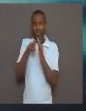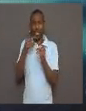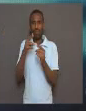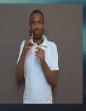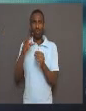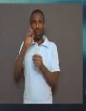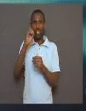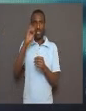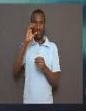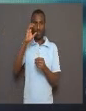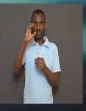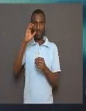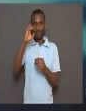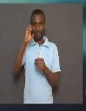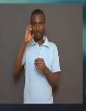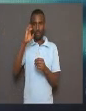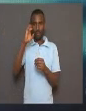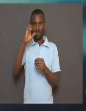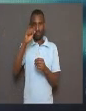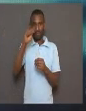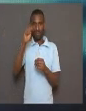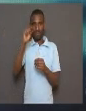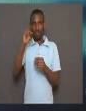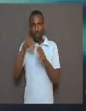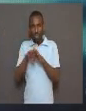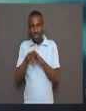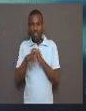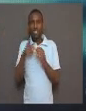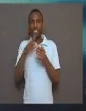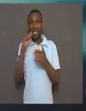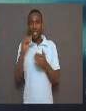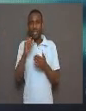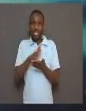more easily in salt water than in fresh water.